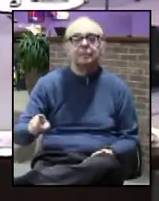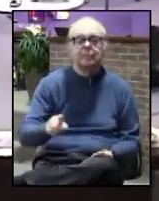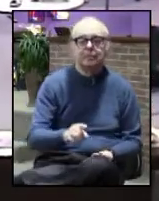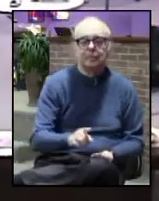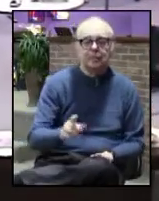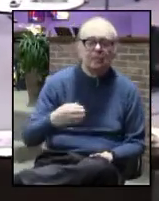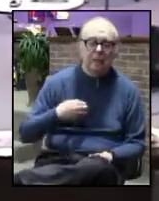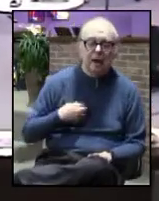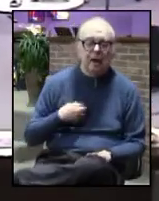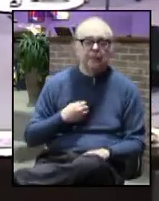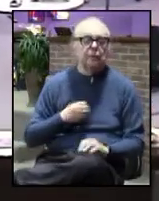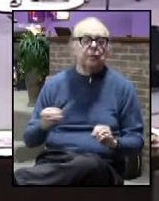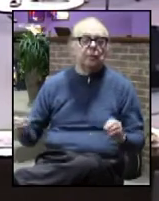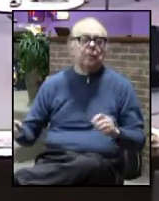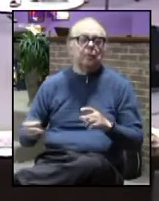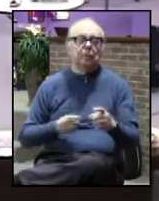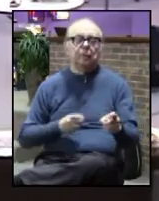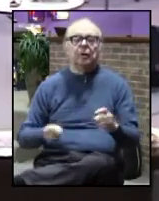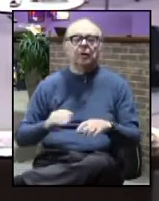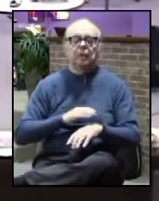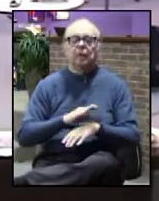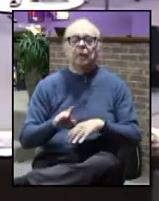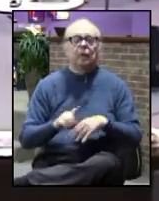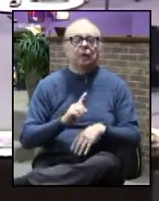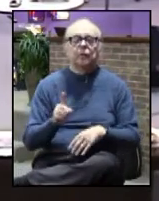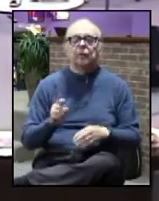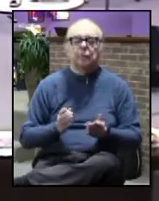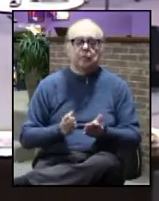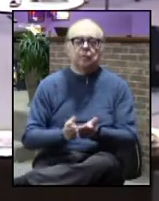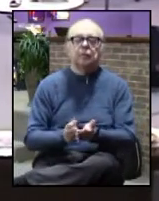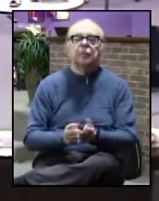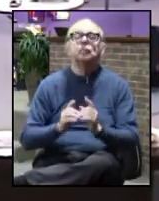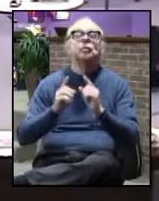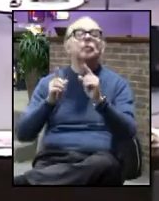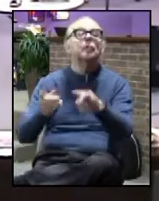And you have no control over where that thing goes.